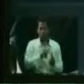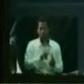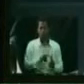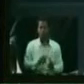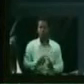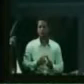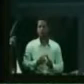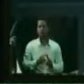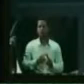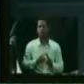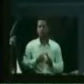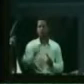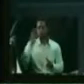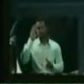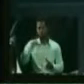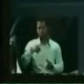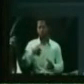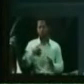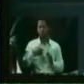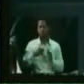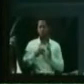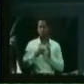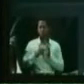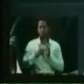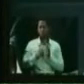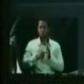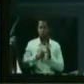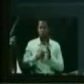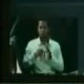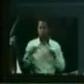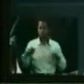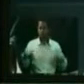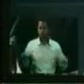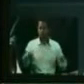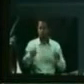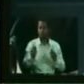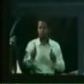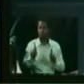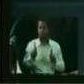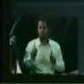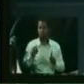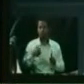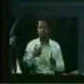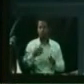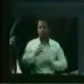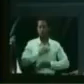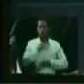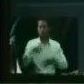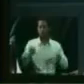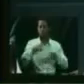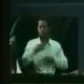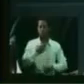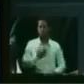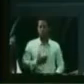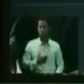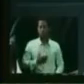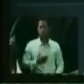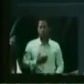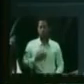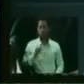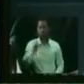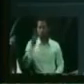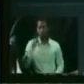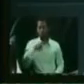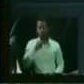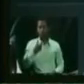And I am representing these people, and this seems to be their wishes, and that's the reason I won't be supporting this.